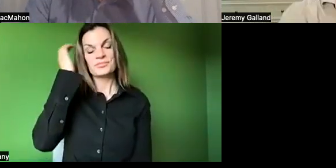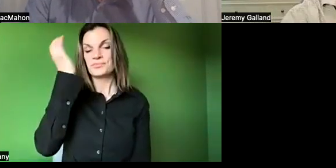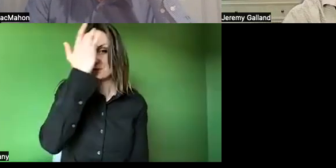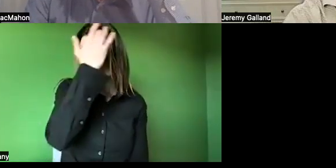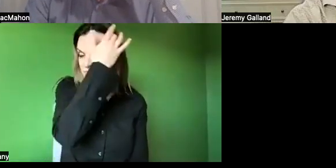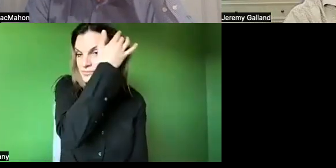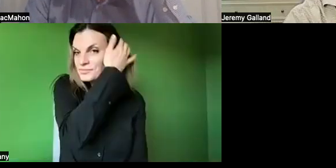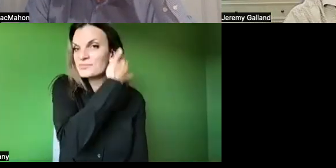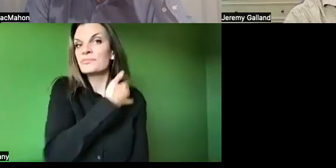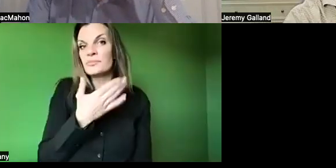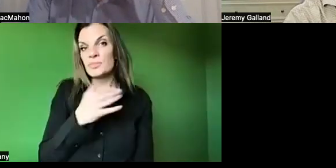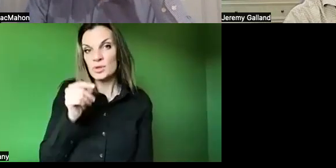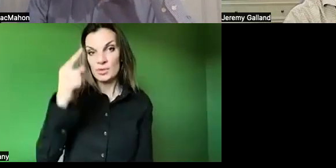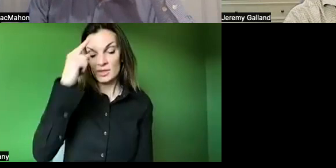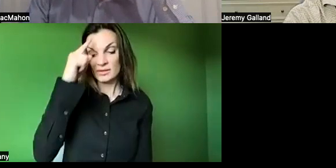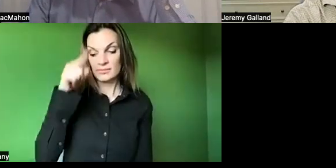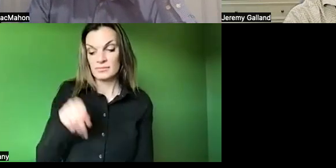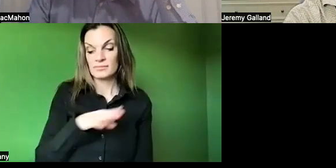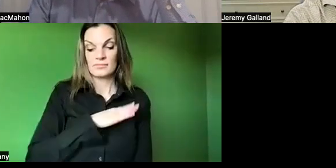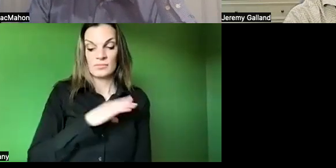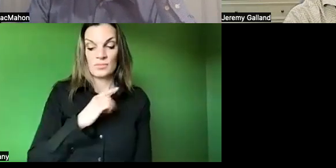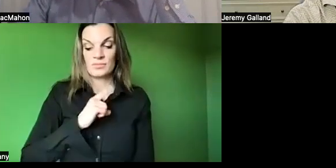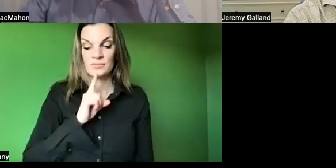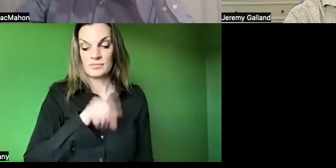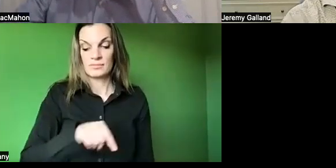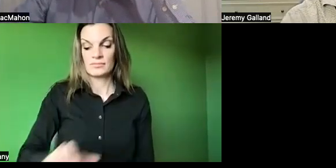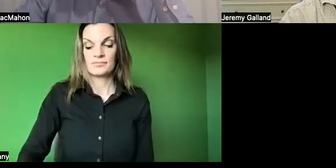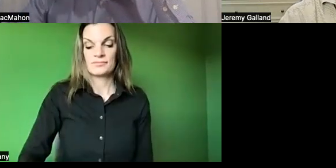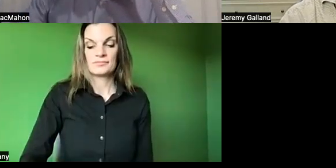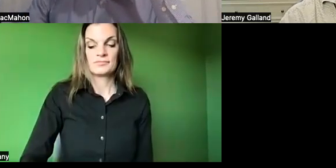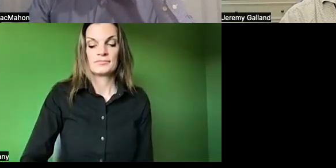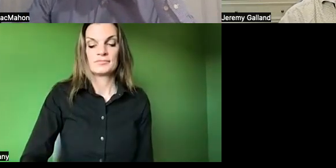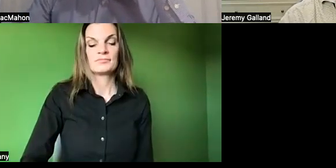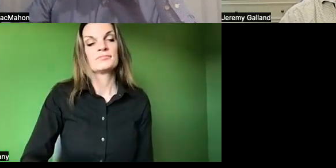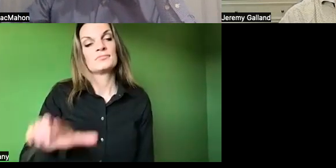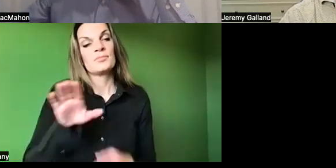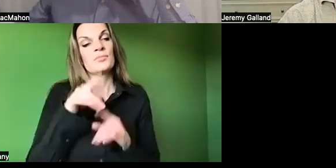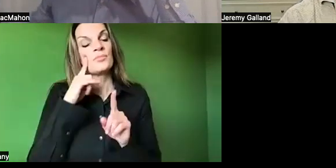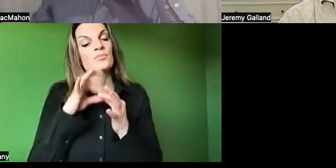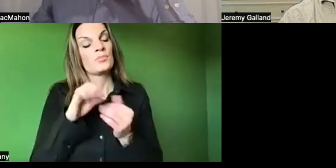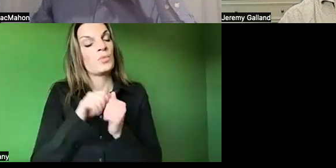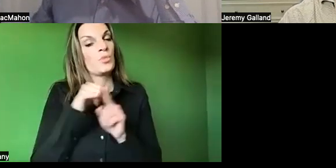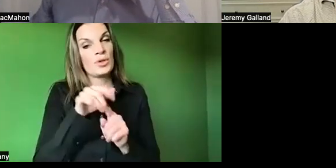What do you think the board's response should be to bullying in the schools?